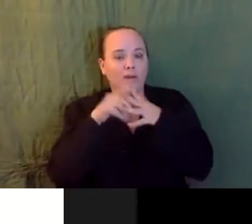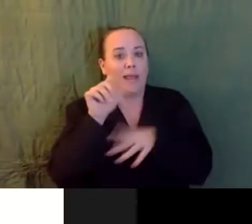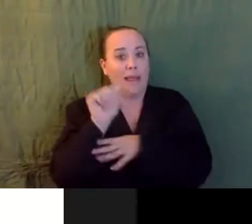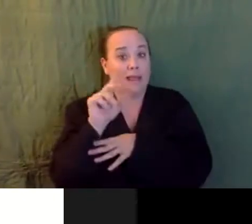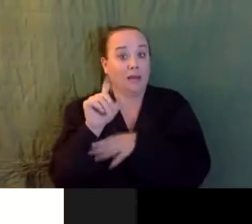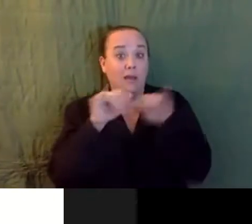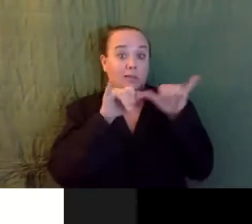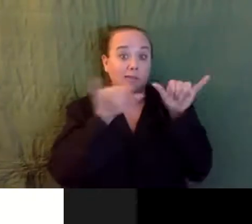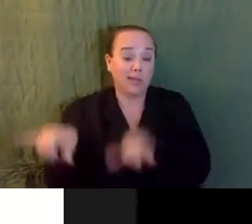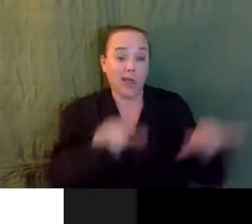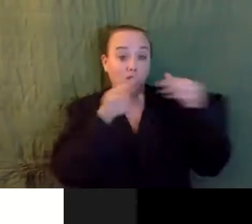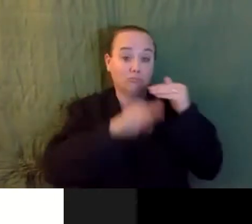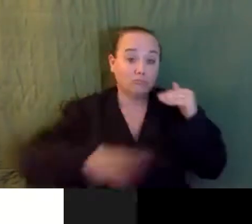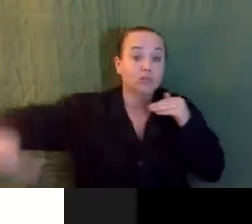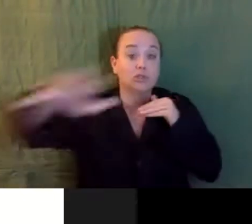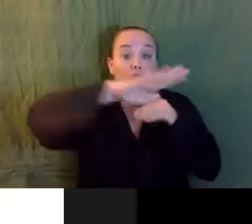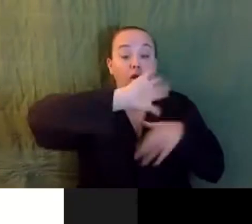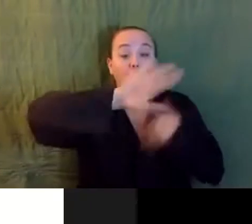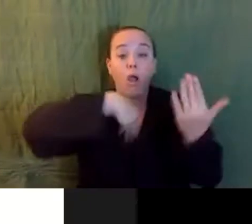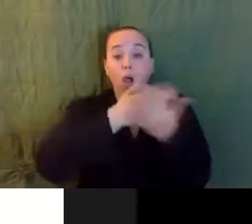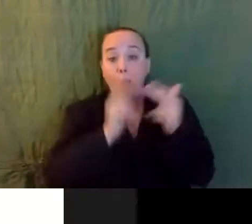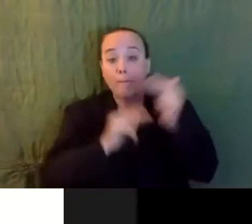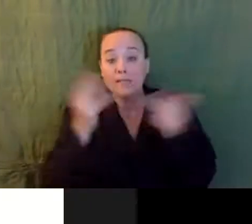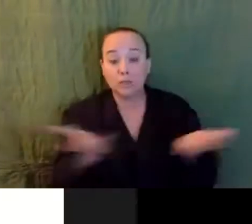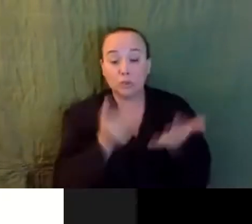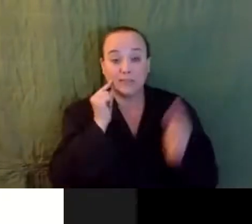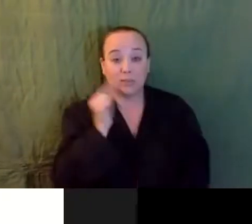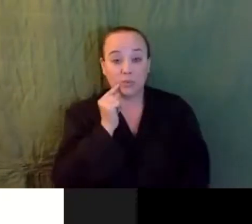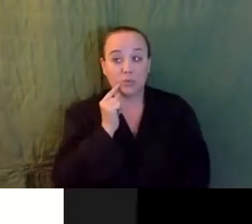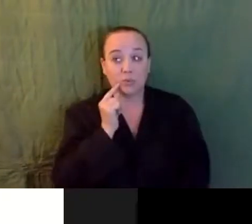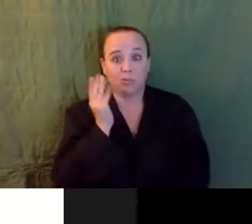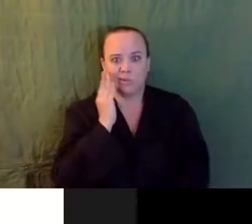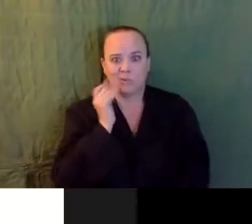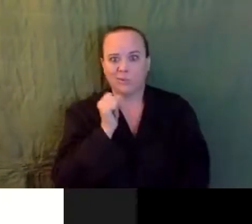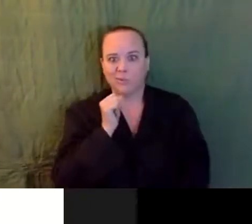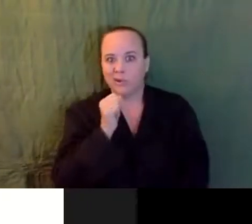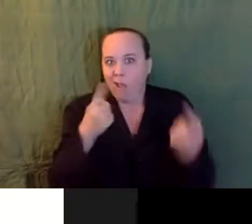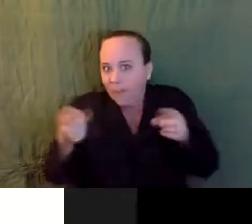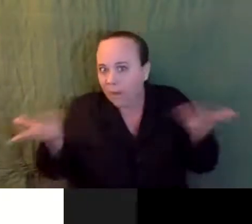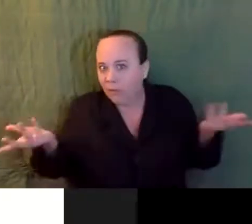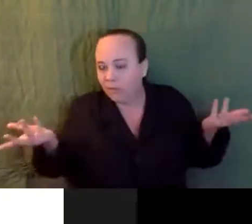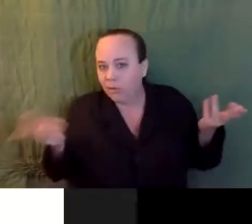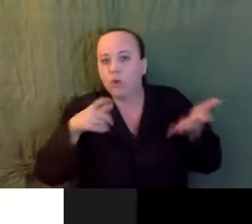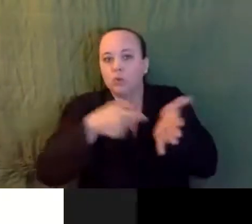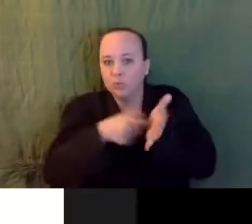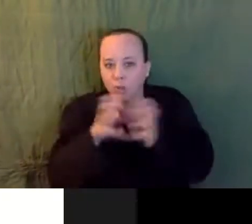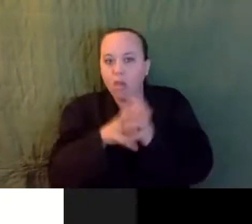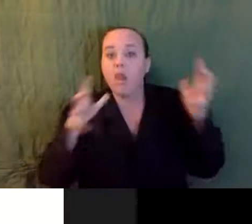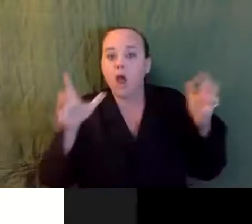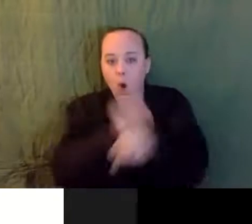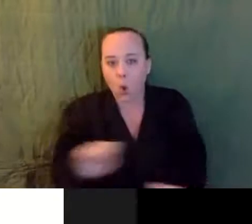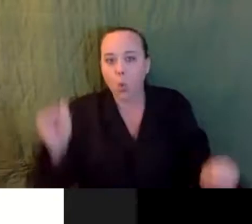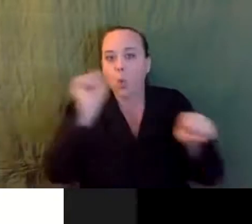standards across every functioning building in San Antonio, we know that that's not actually happening. That takes a lot of work. We should